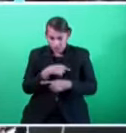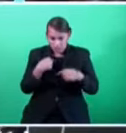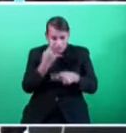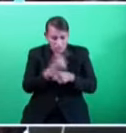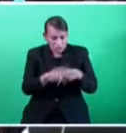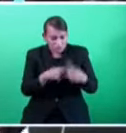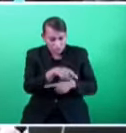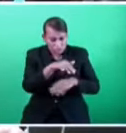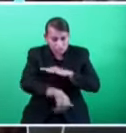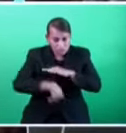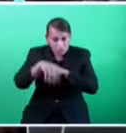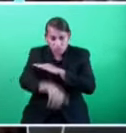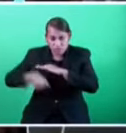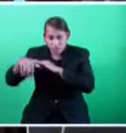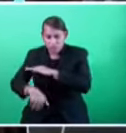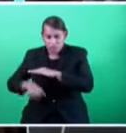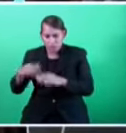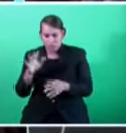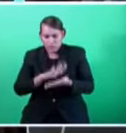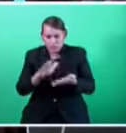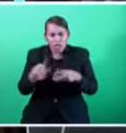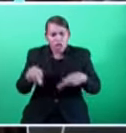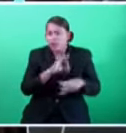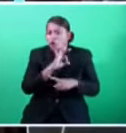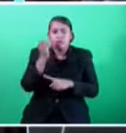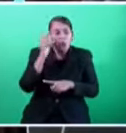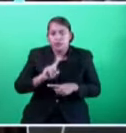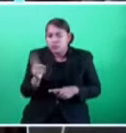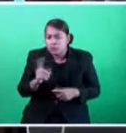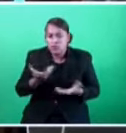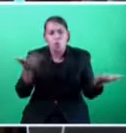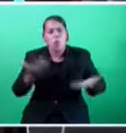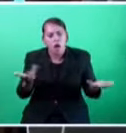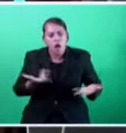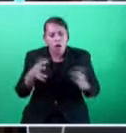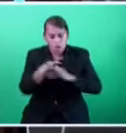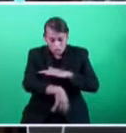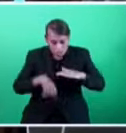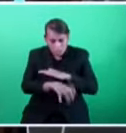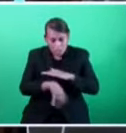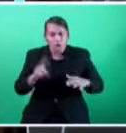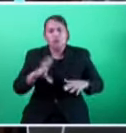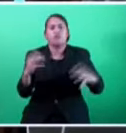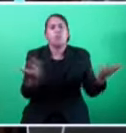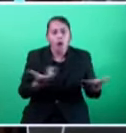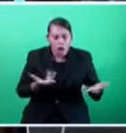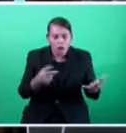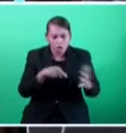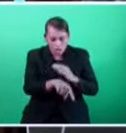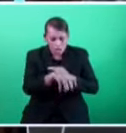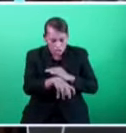dredging of rivers, one thing that we often forget is where are these materials coming from? This is coming from upstream in